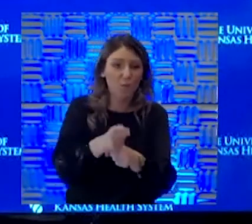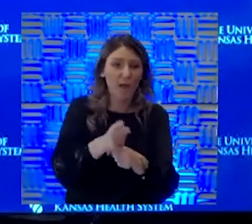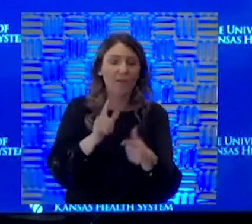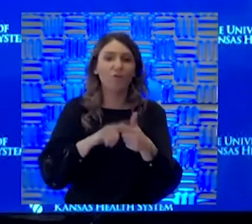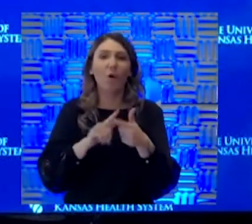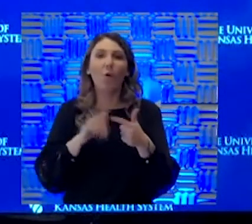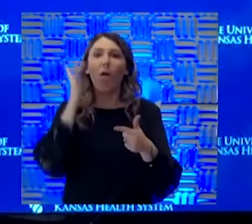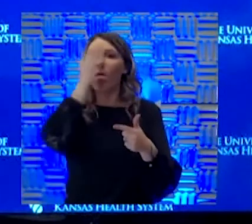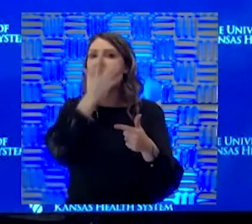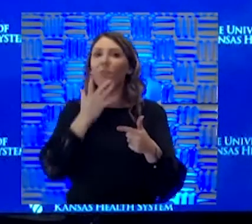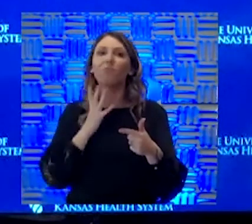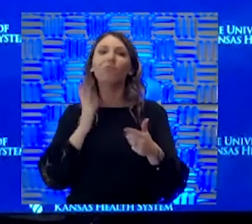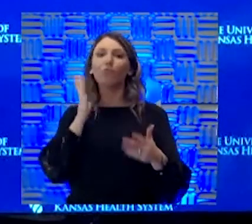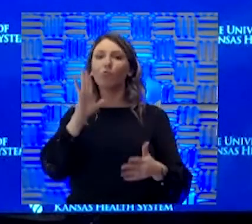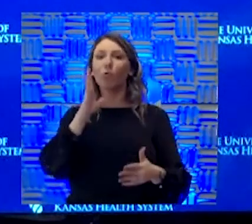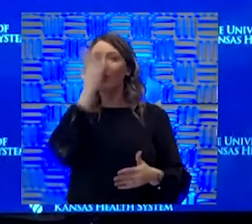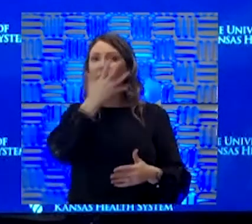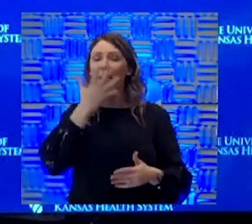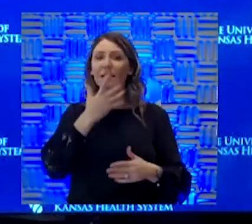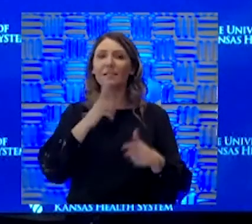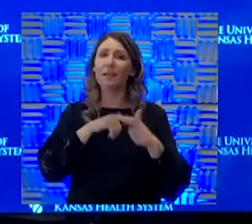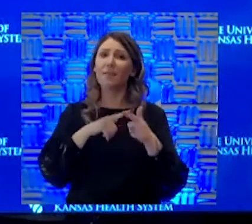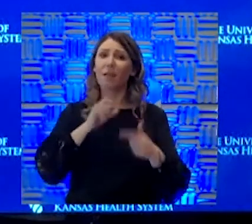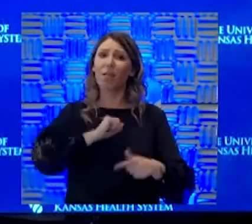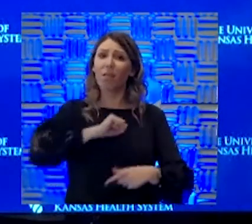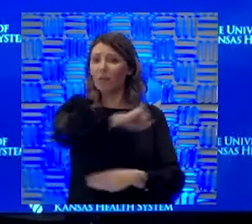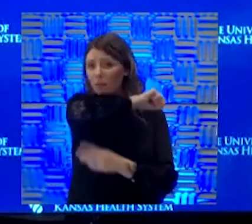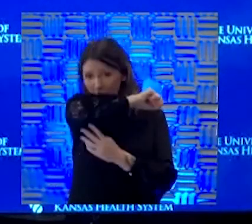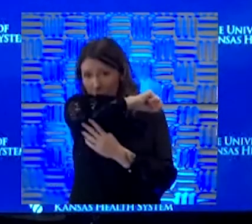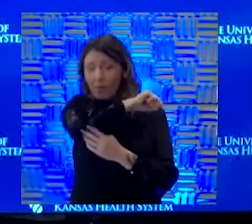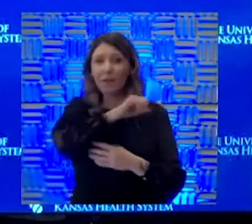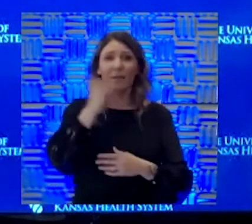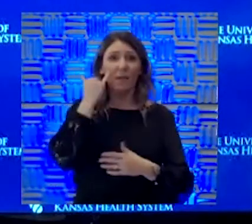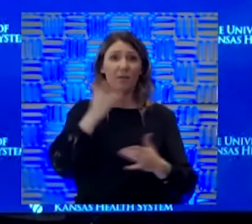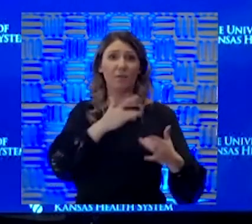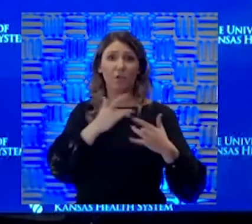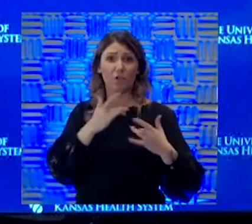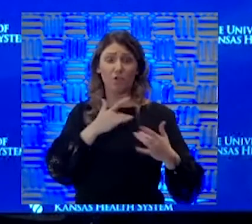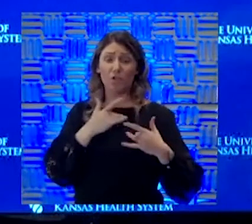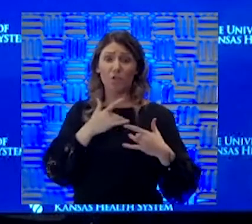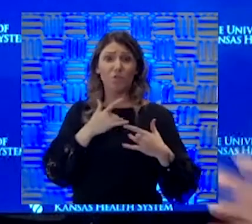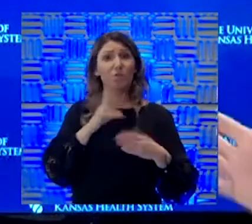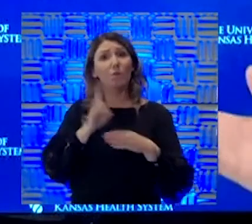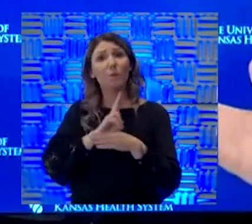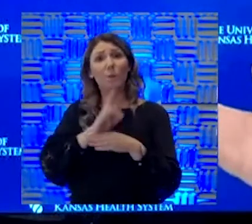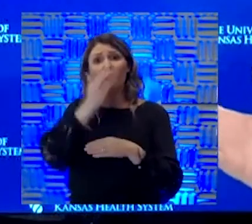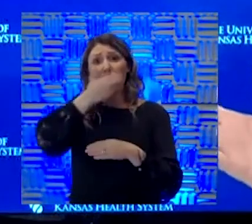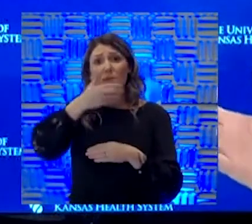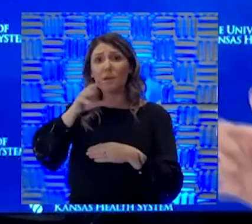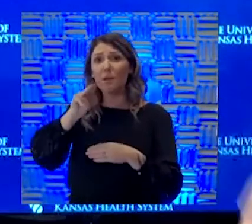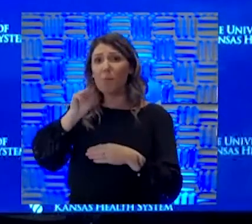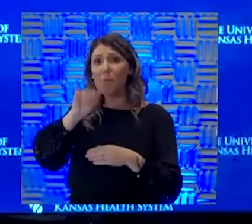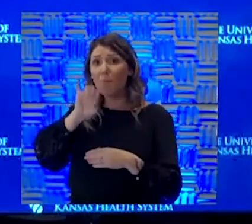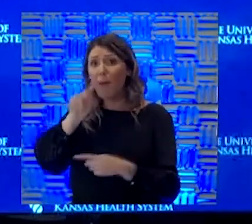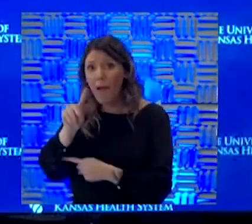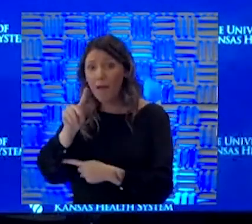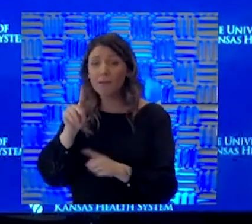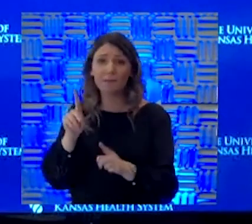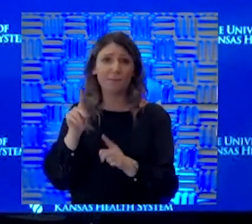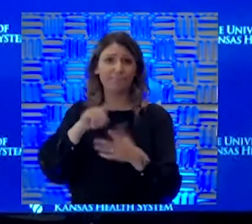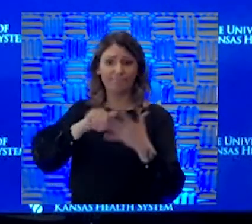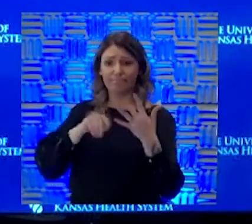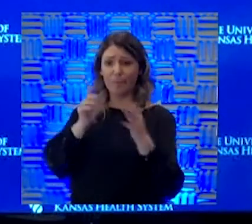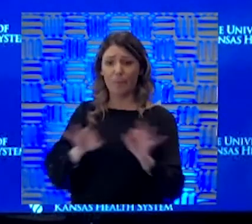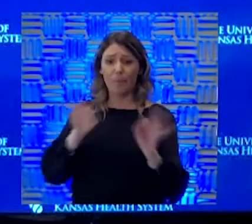into your elbow. And if you have concerns, as the CDC recommended this week, wear a mask. So I think those are all the important things. Regarding